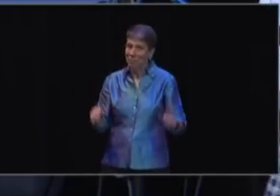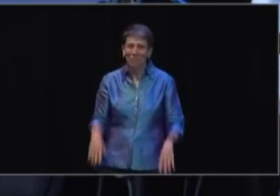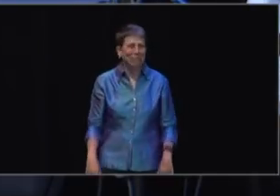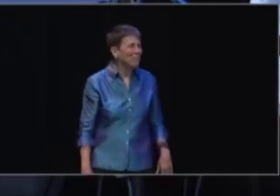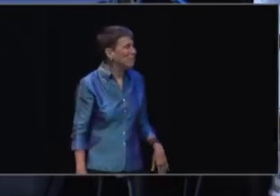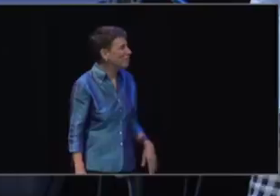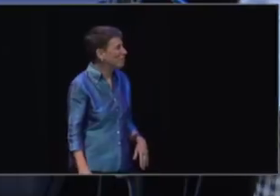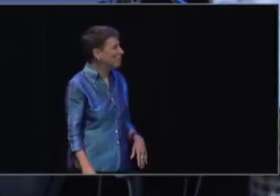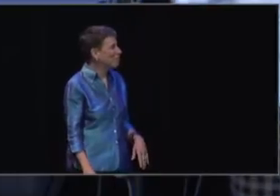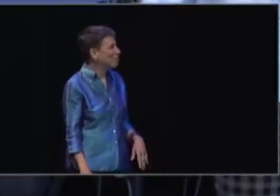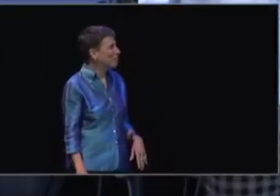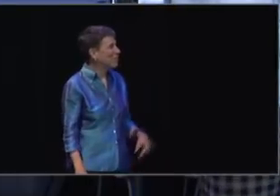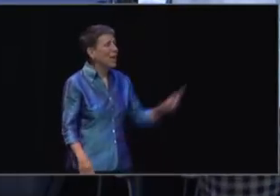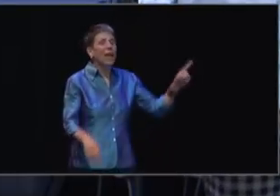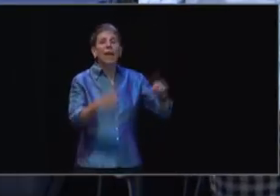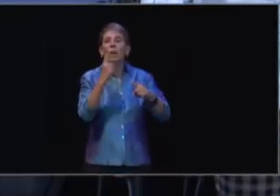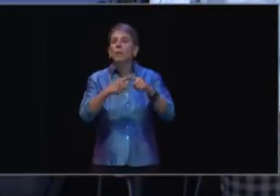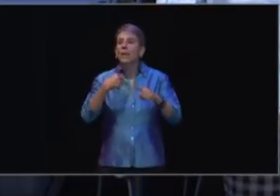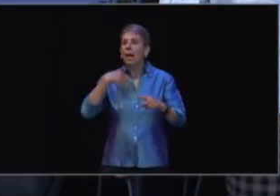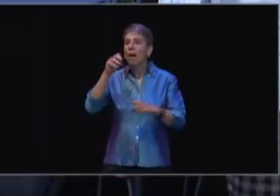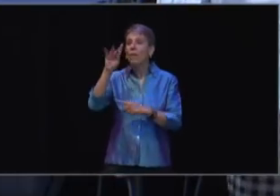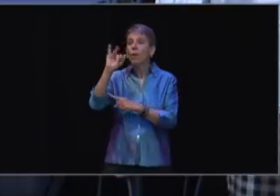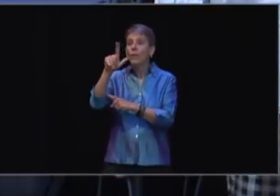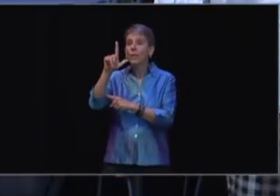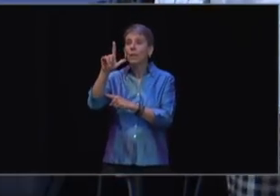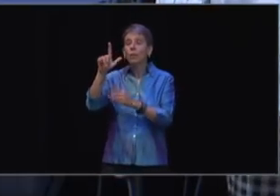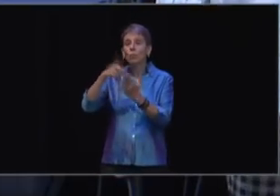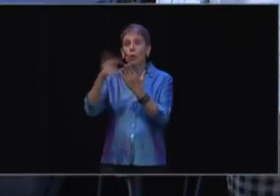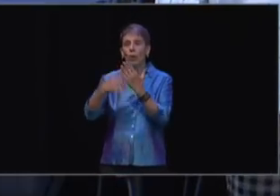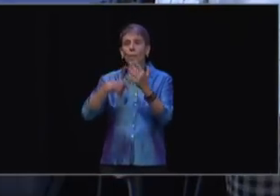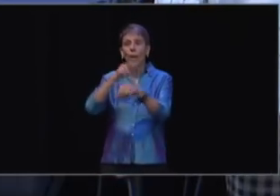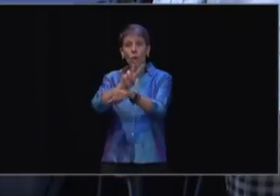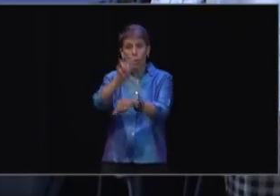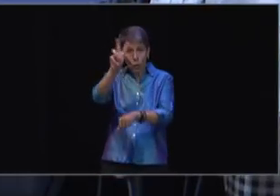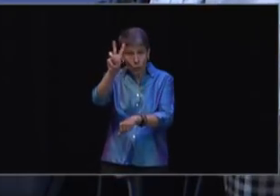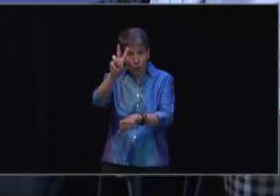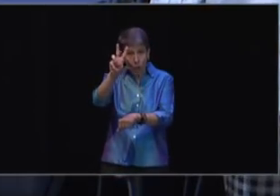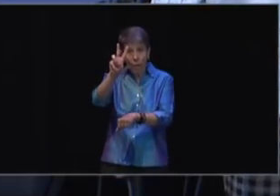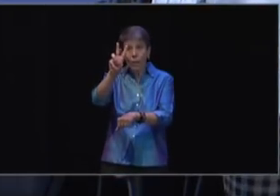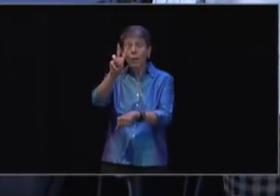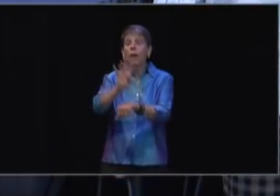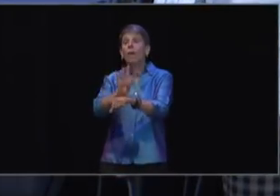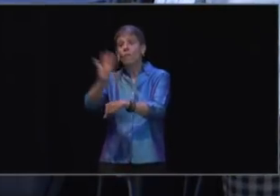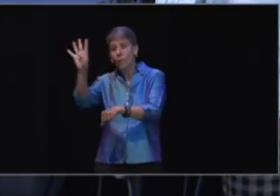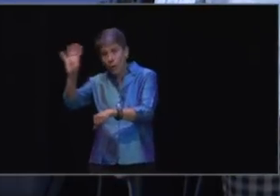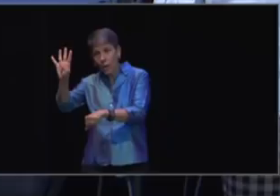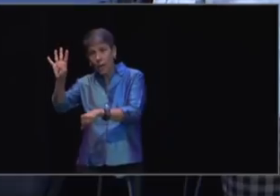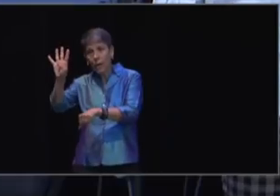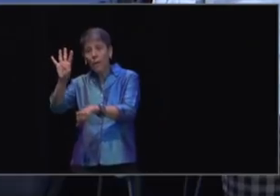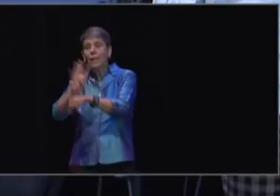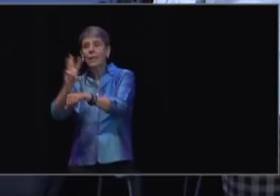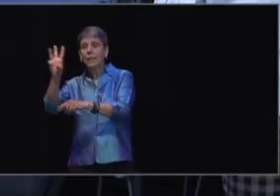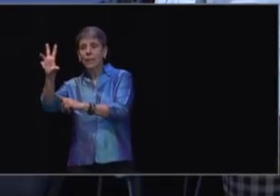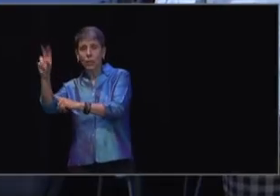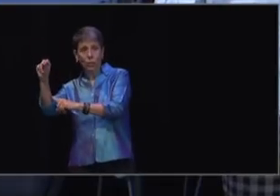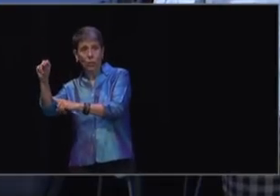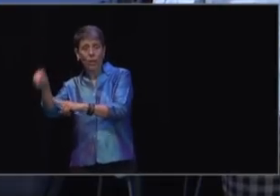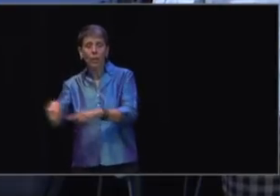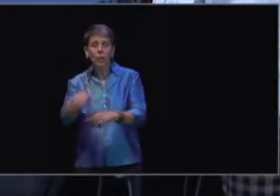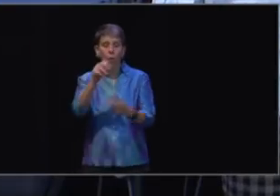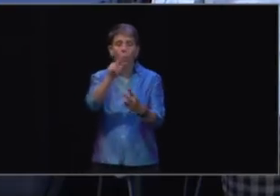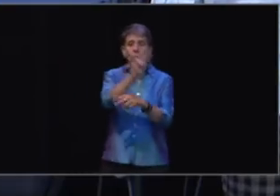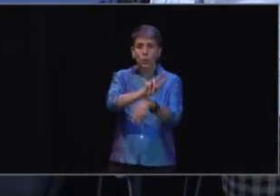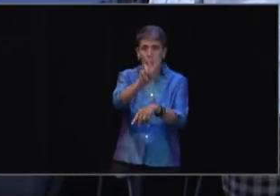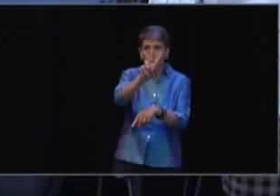And then there's the official programs, 2 o'clock and 4 o'clock, narrative stages, poetry. And Roadwork Then and Now. And